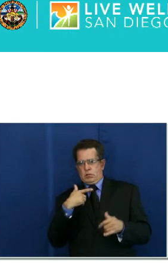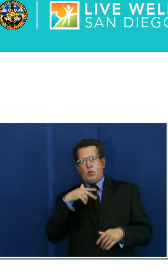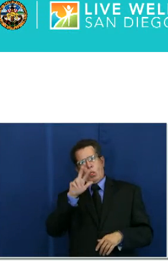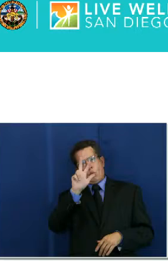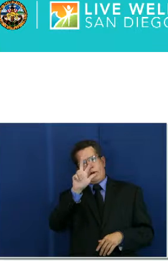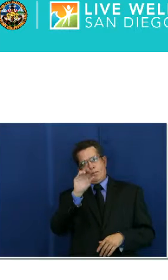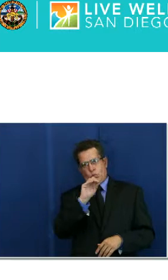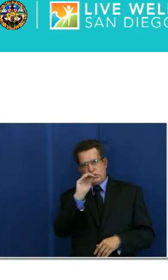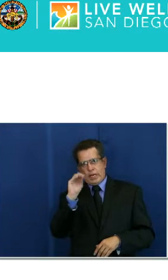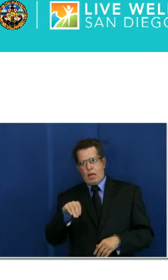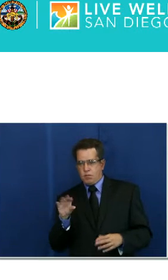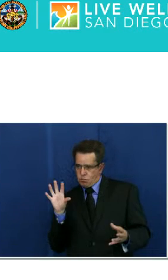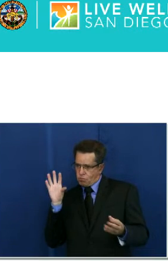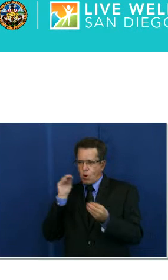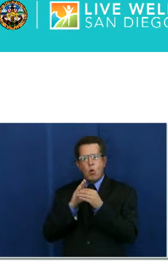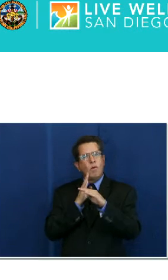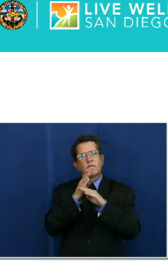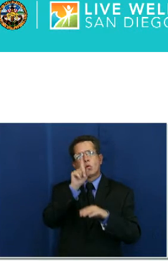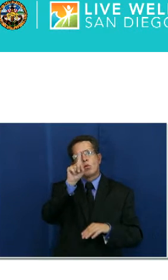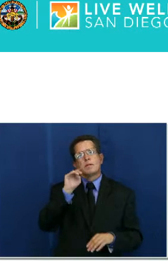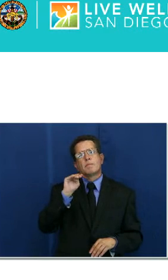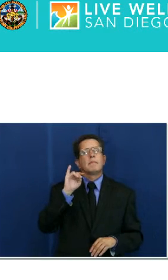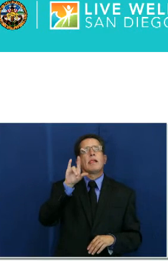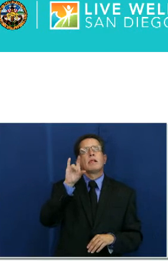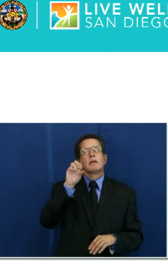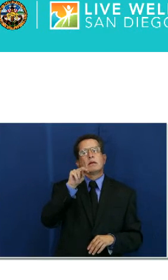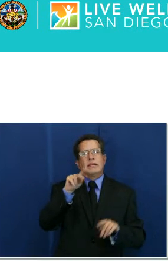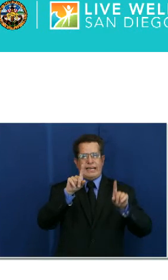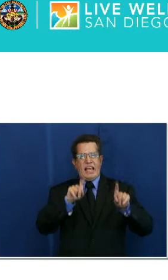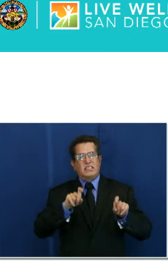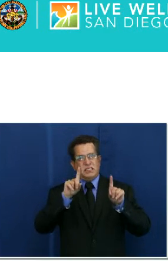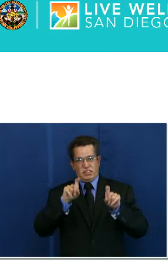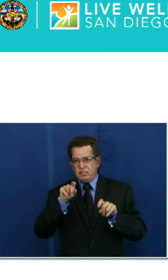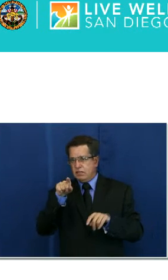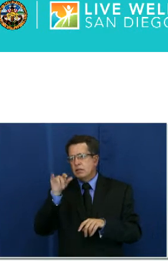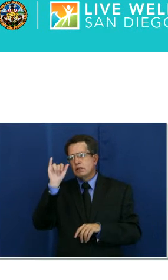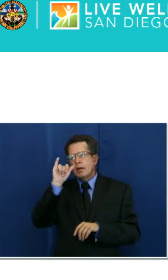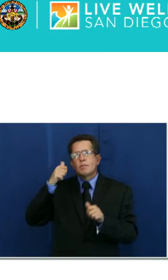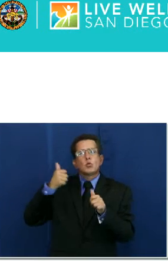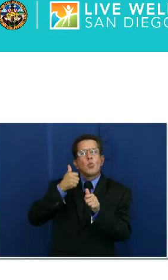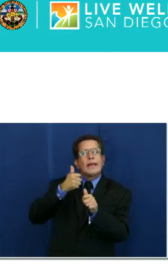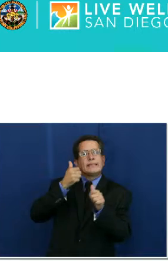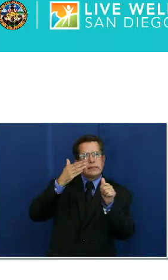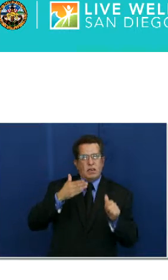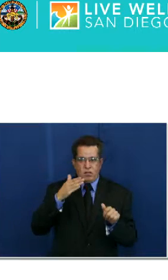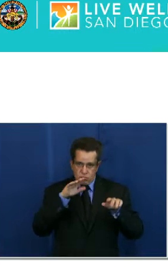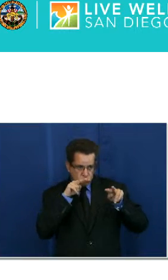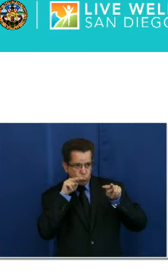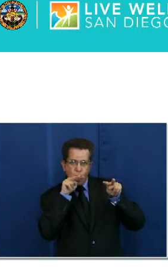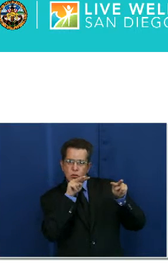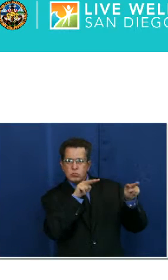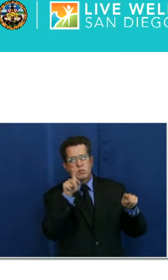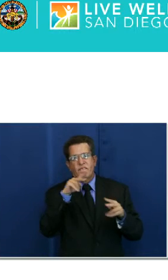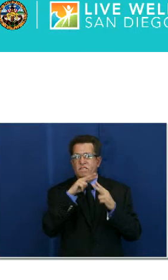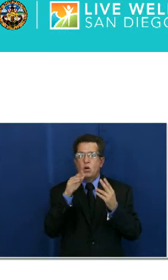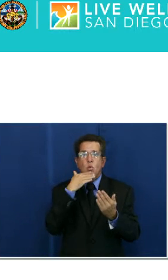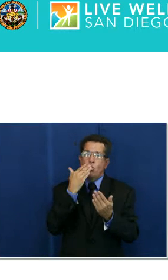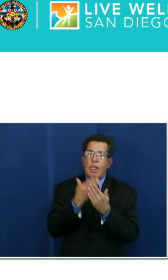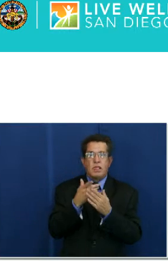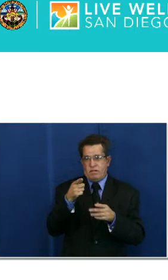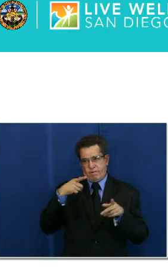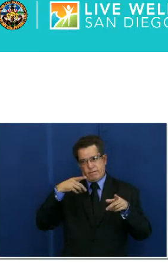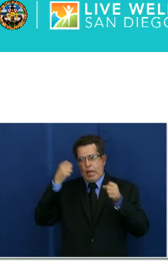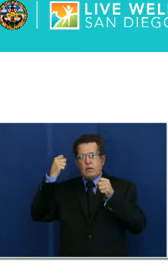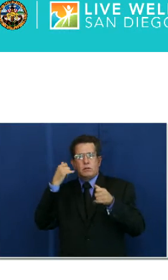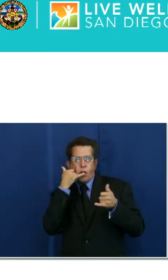tests there well over 1 million. Case investigations and contact tracing continue to do well in terms of how quickly we can reach